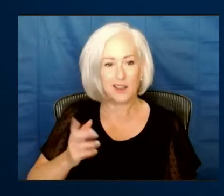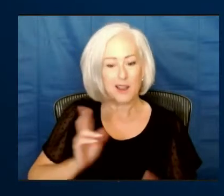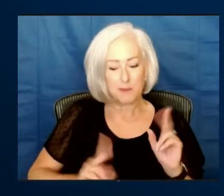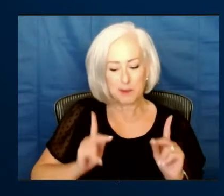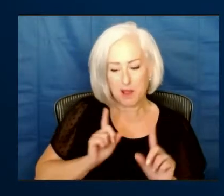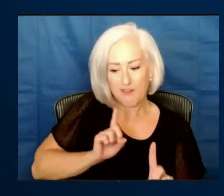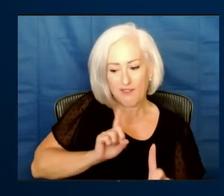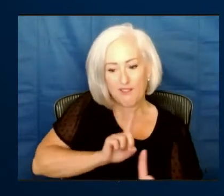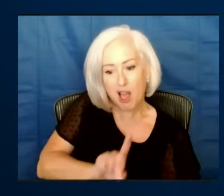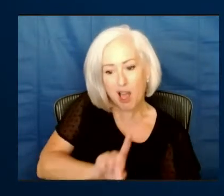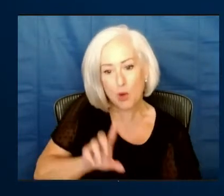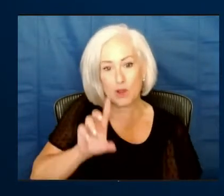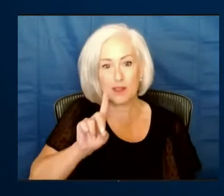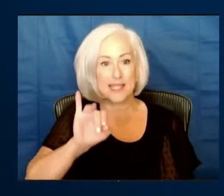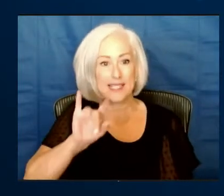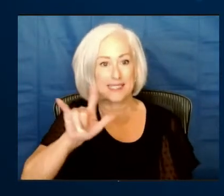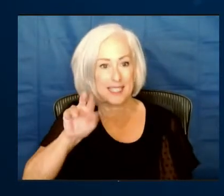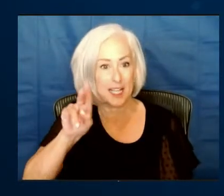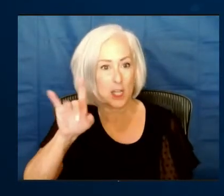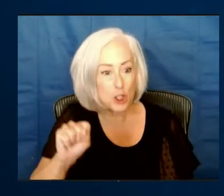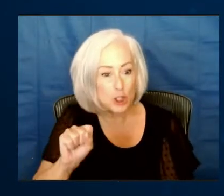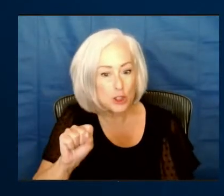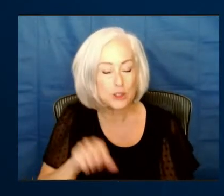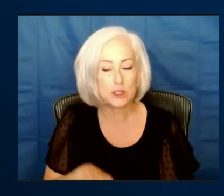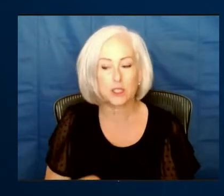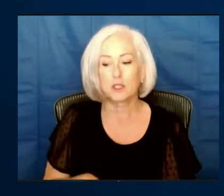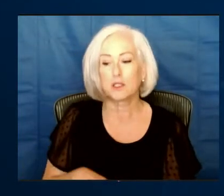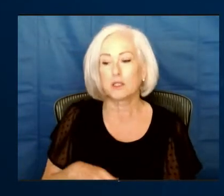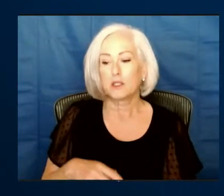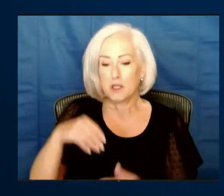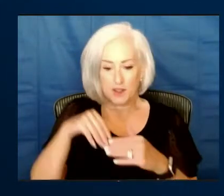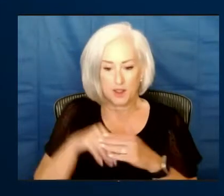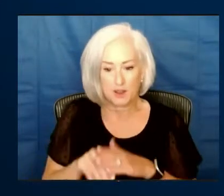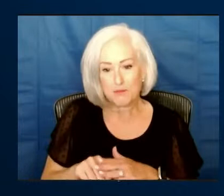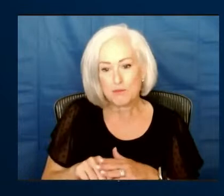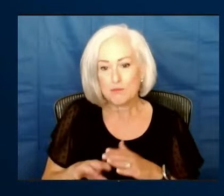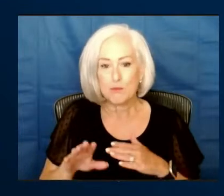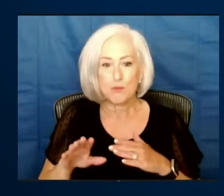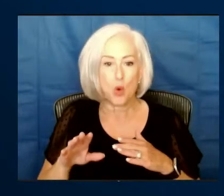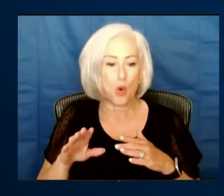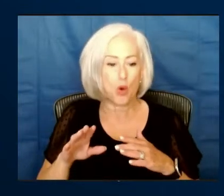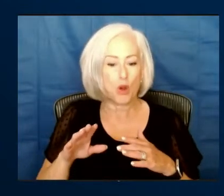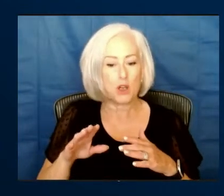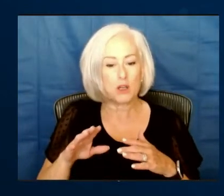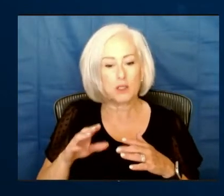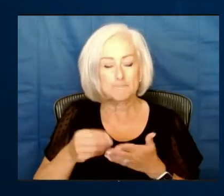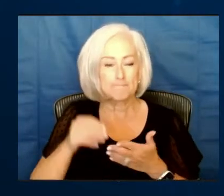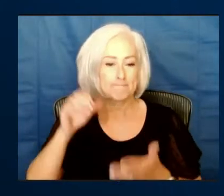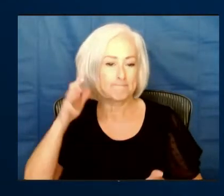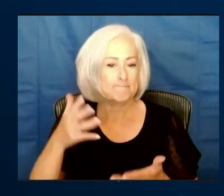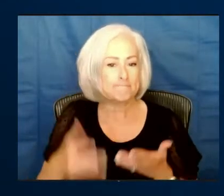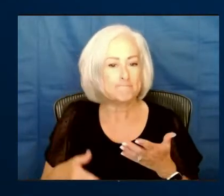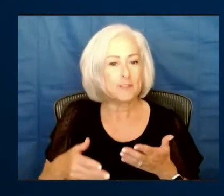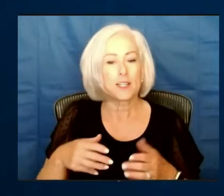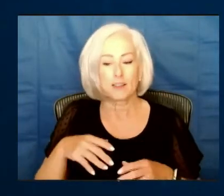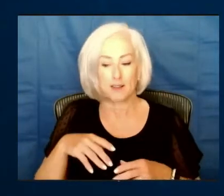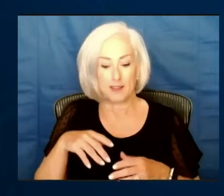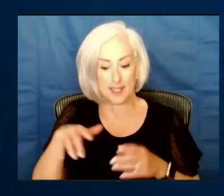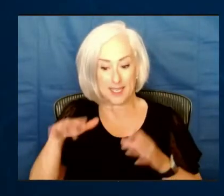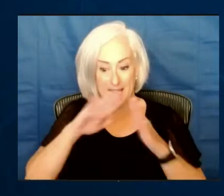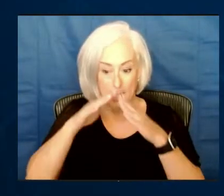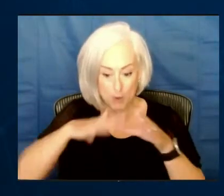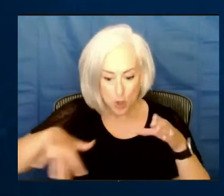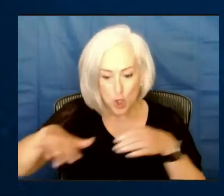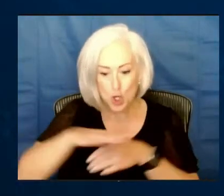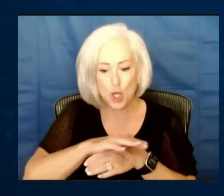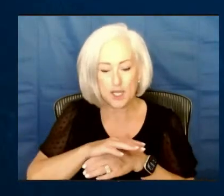more homogeneous the neighborhood, the more difficult it is. And so that look of suspicion that people give you for being different and for